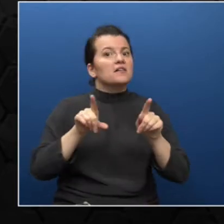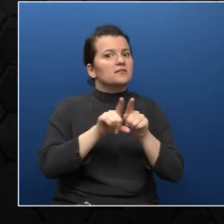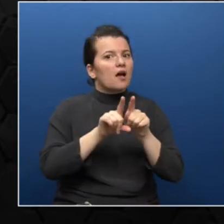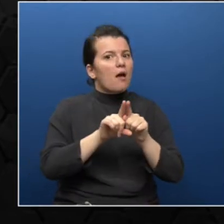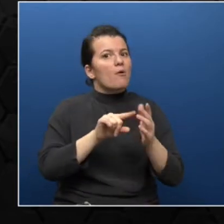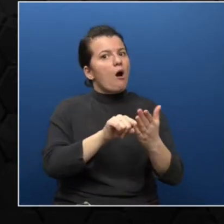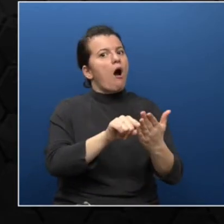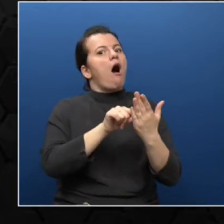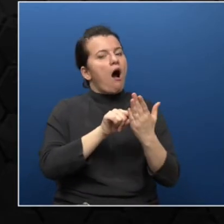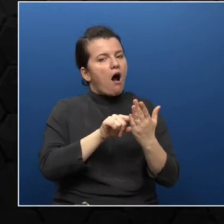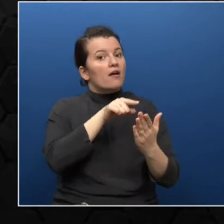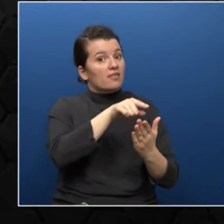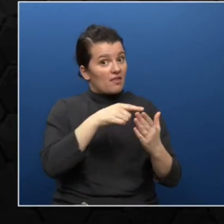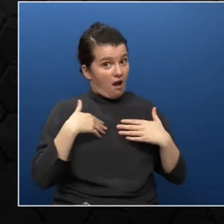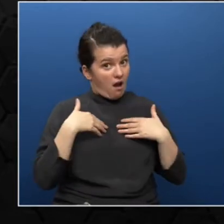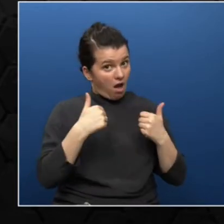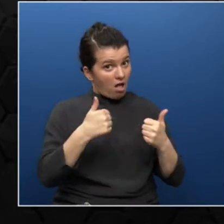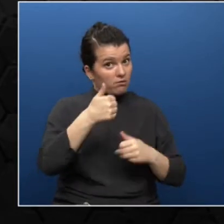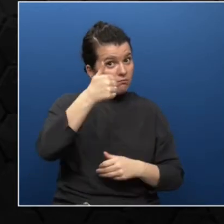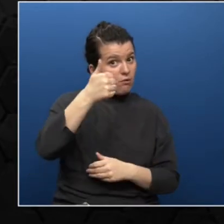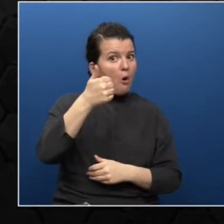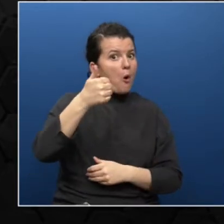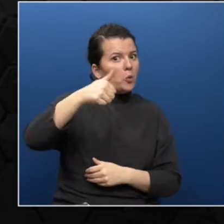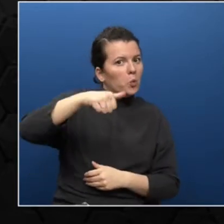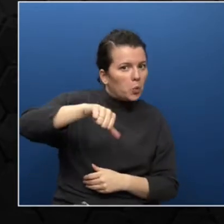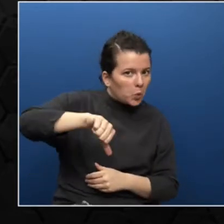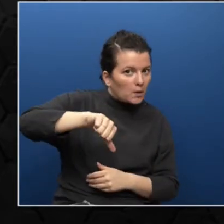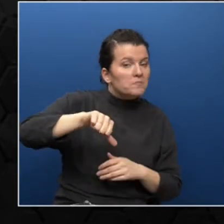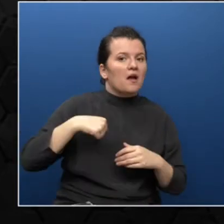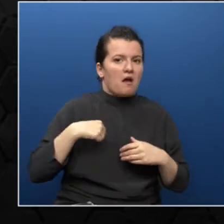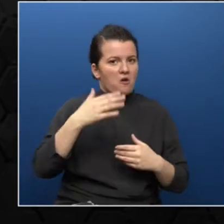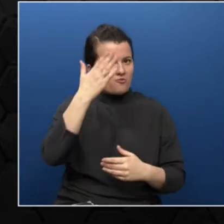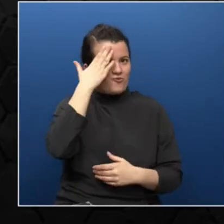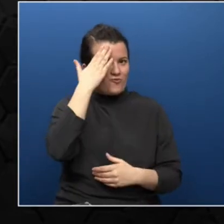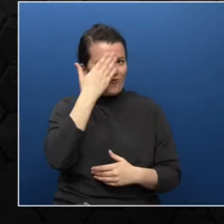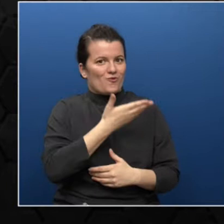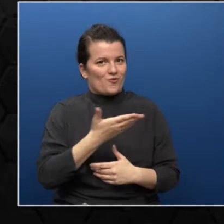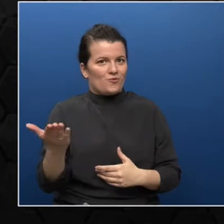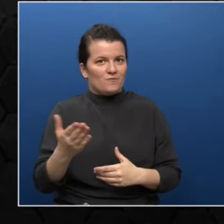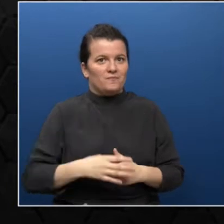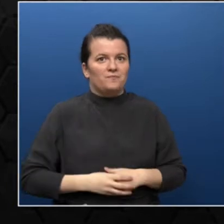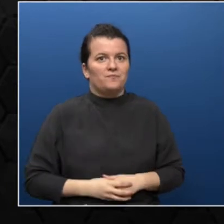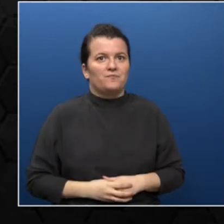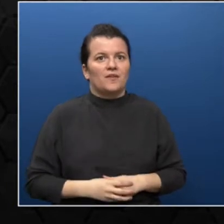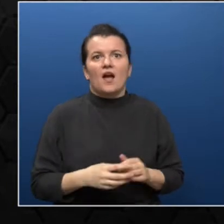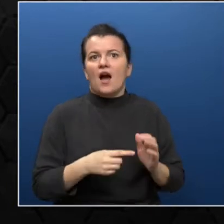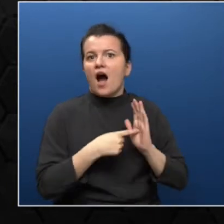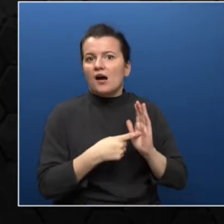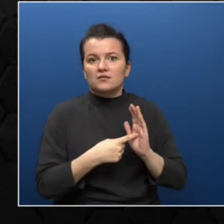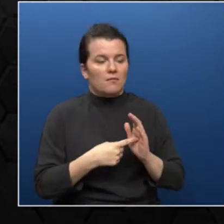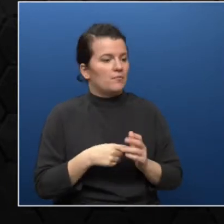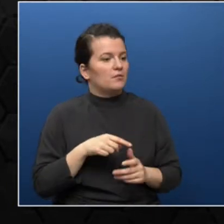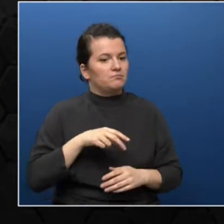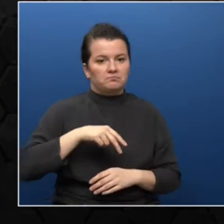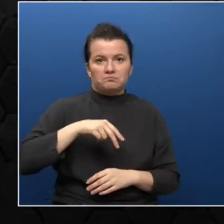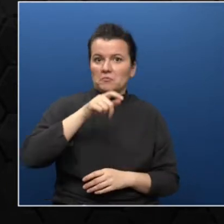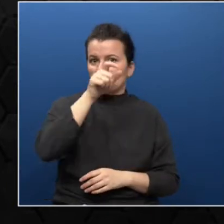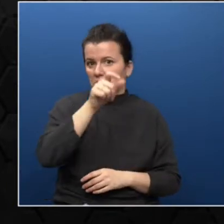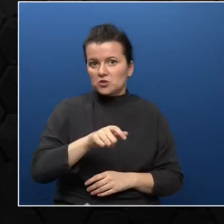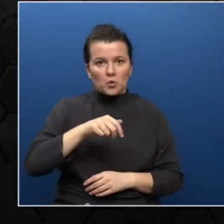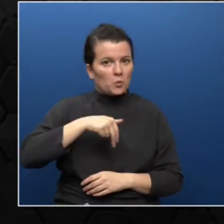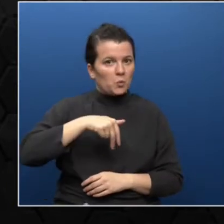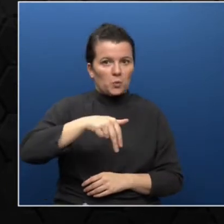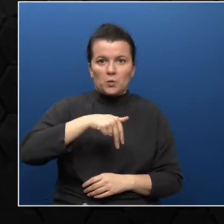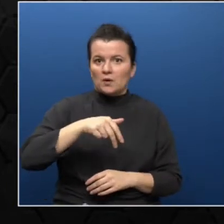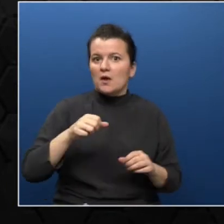is. So what we can assume is if a patient is not walking without some level